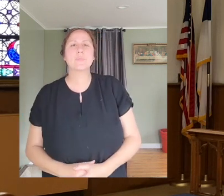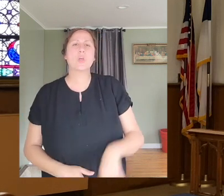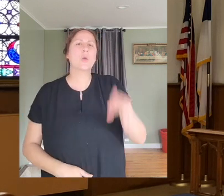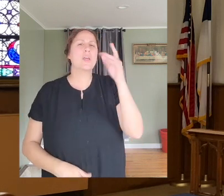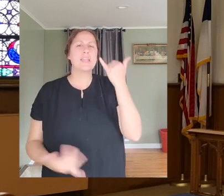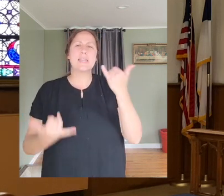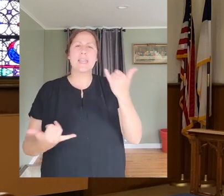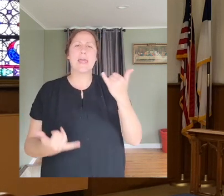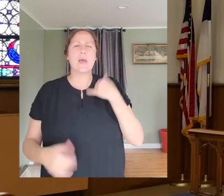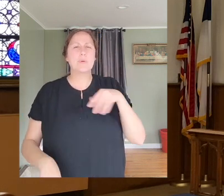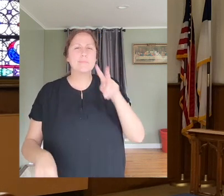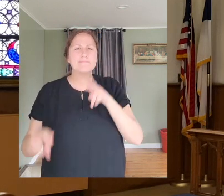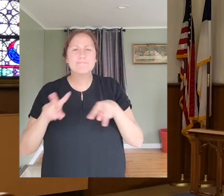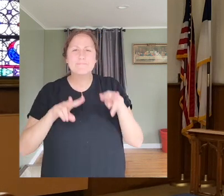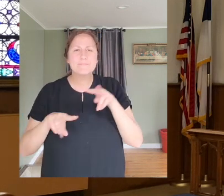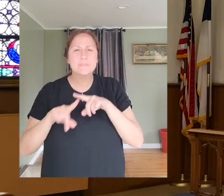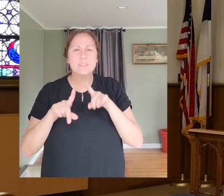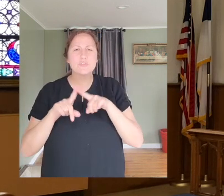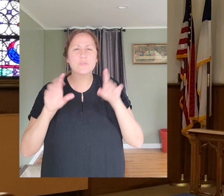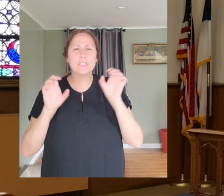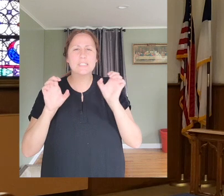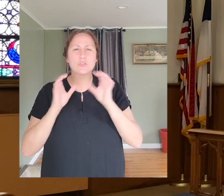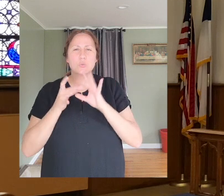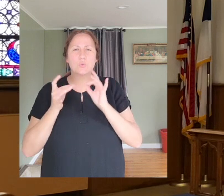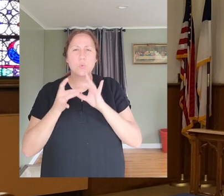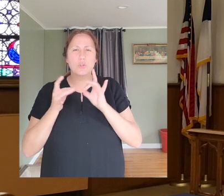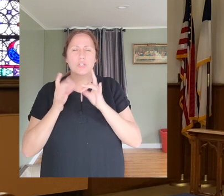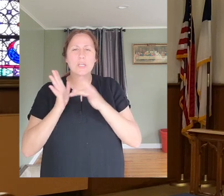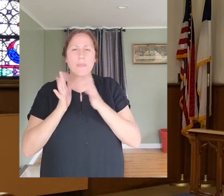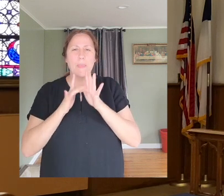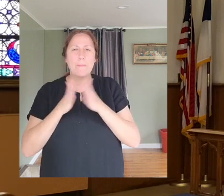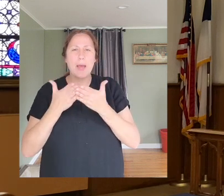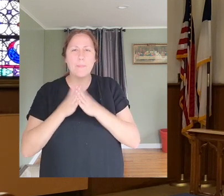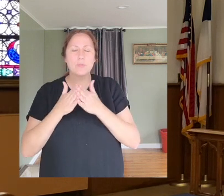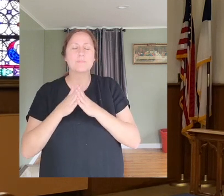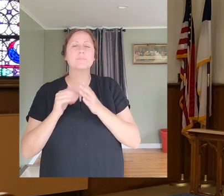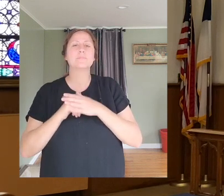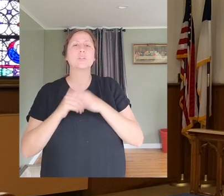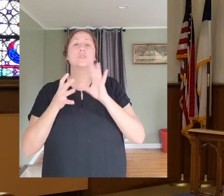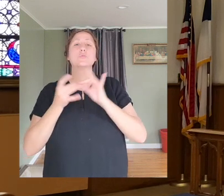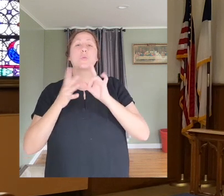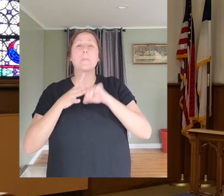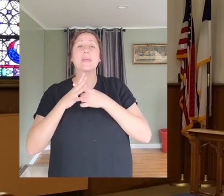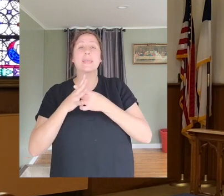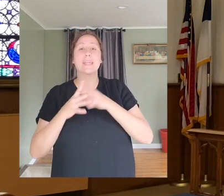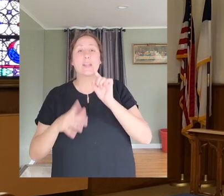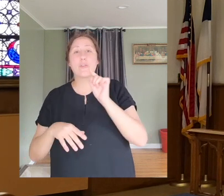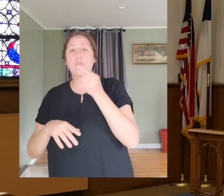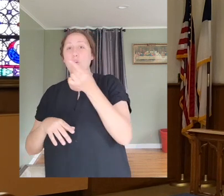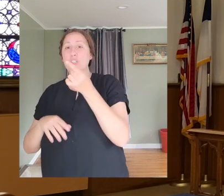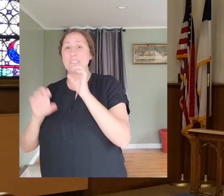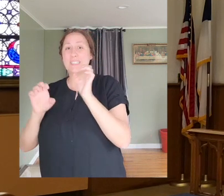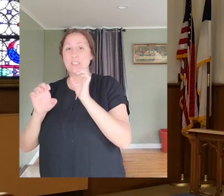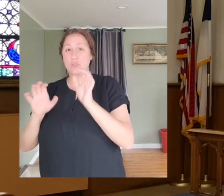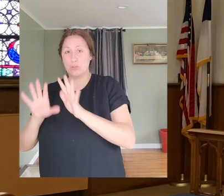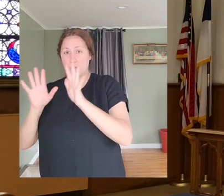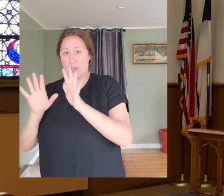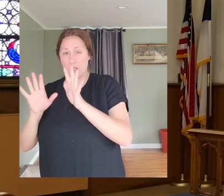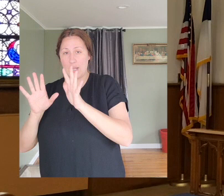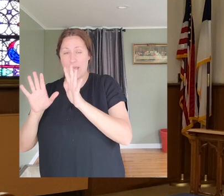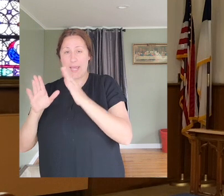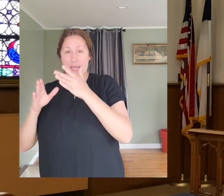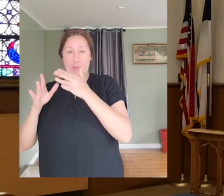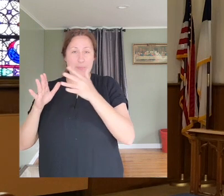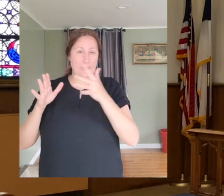in the Bible. Today our reading begins on that first Easter Sunday and ends in our homes.